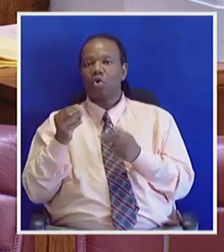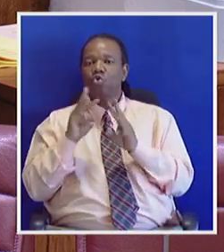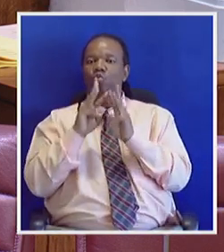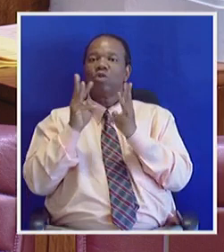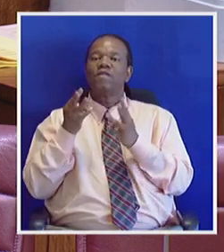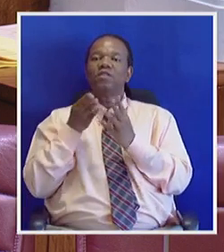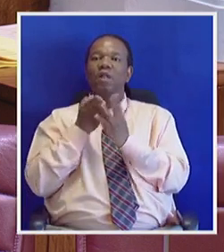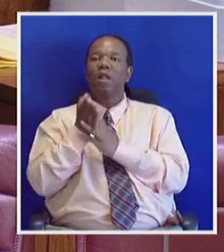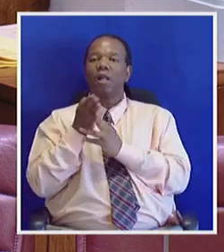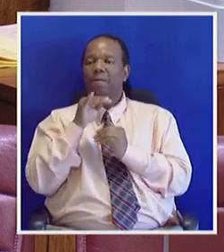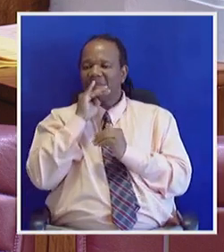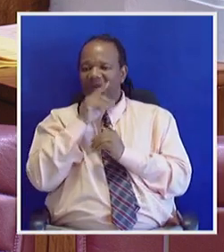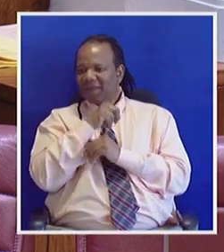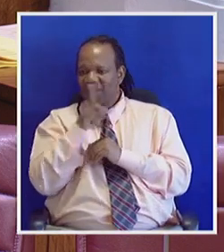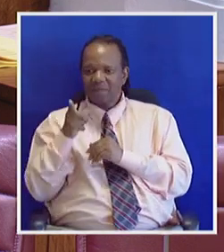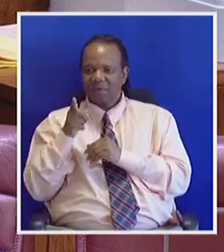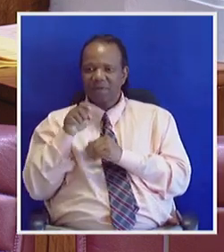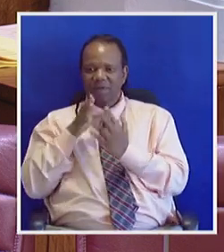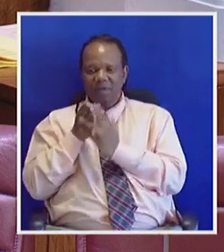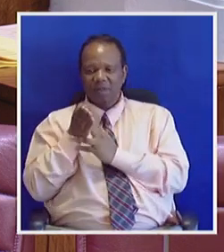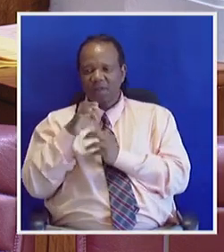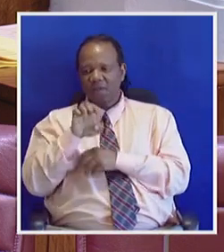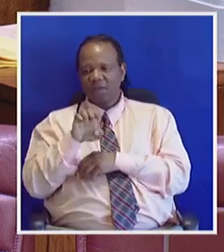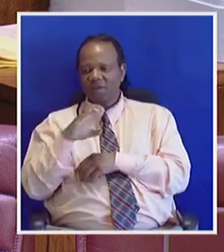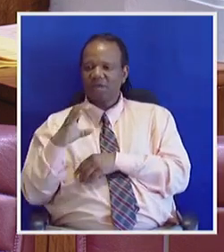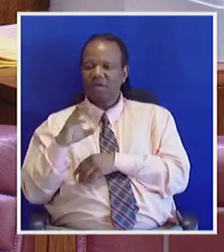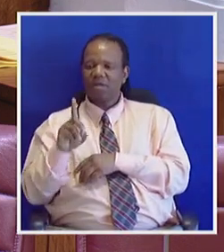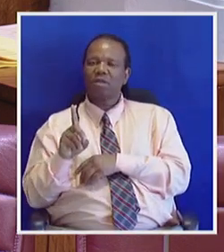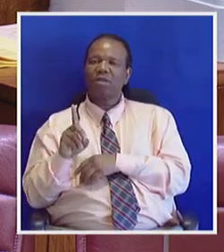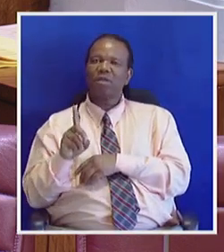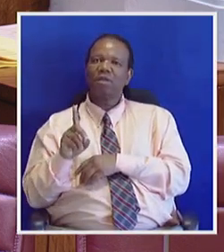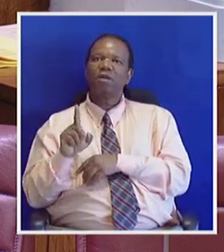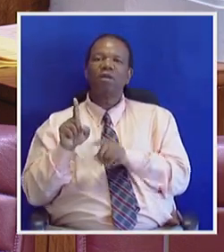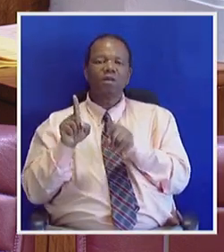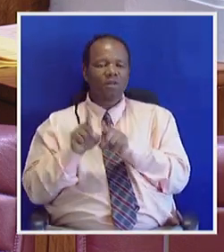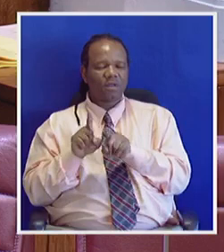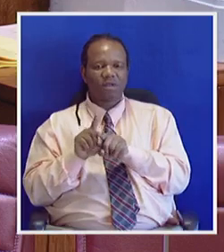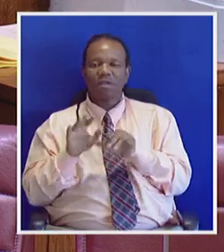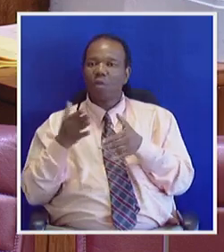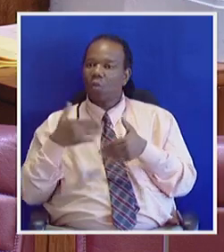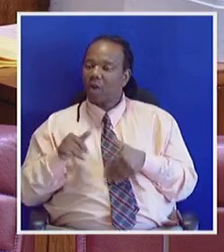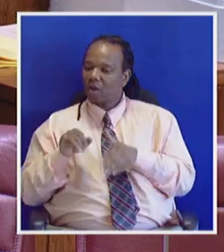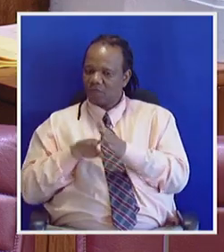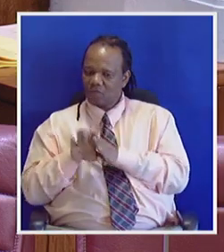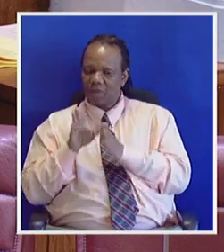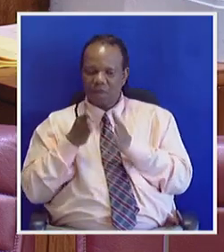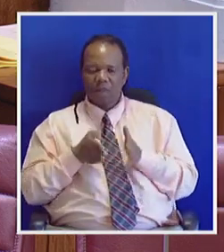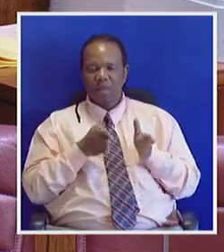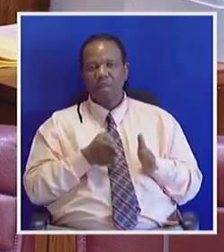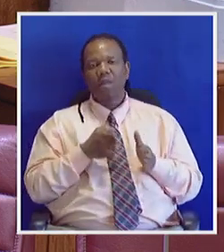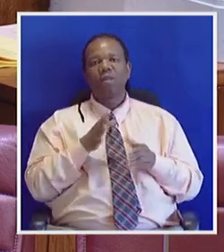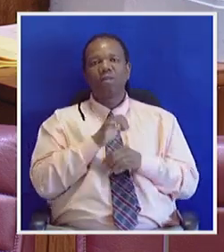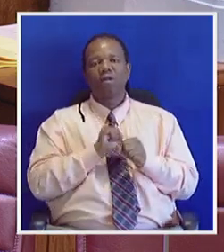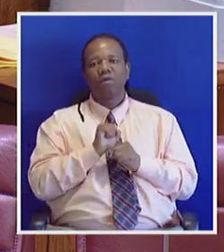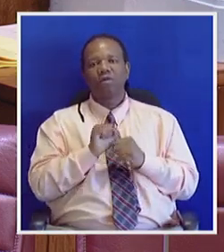early childhood development, both of these being part of the human resources development strategy of South Africa?